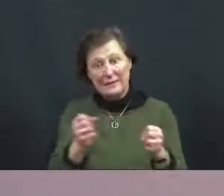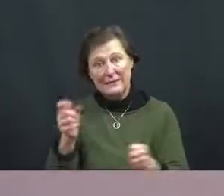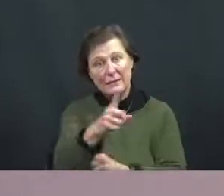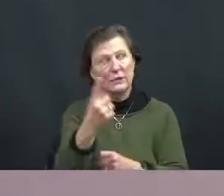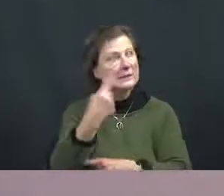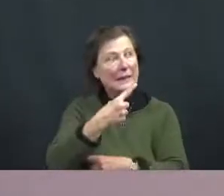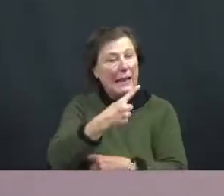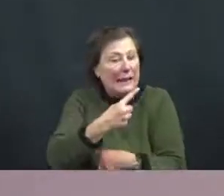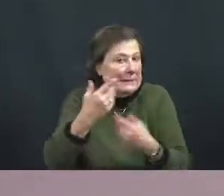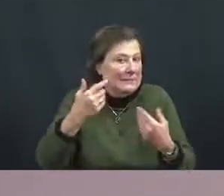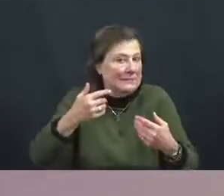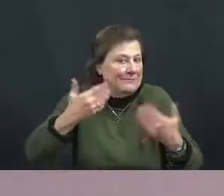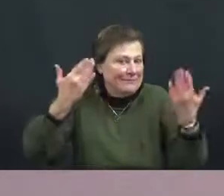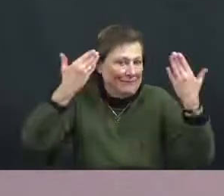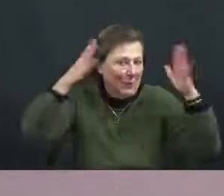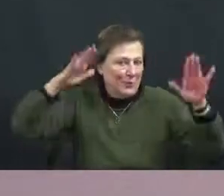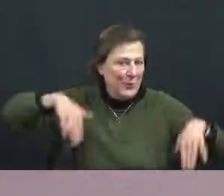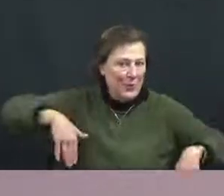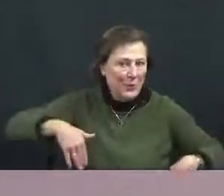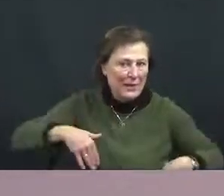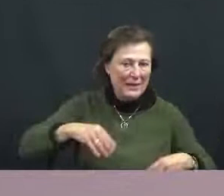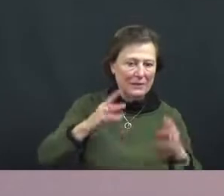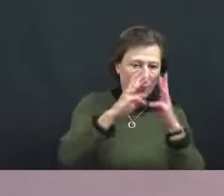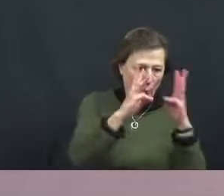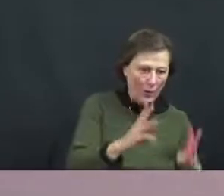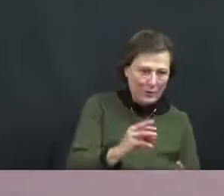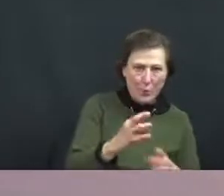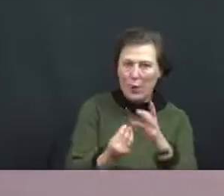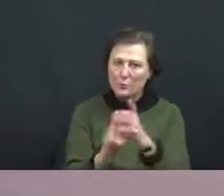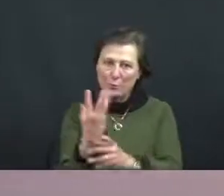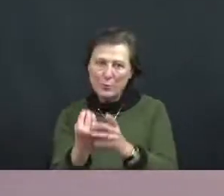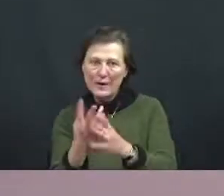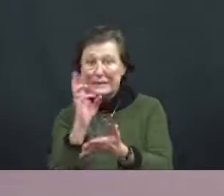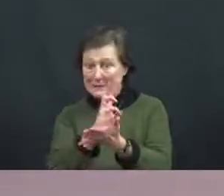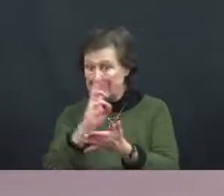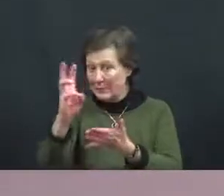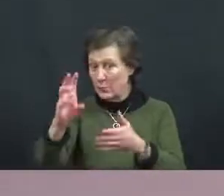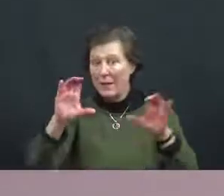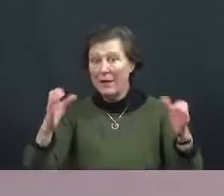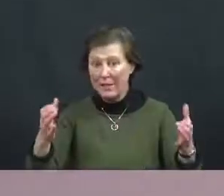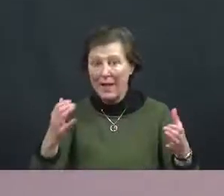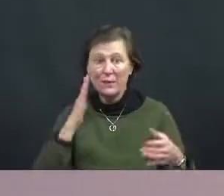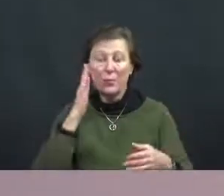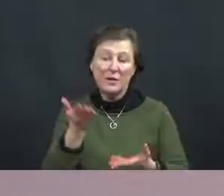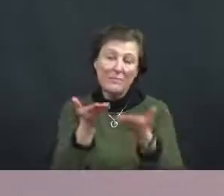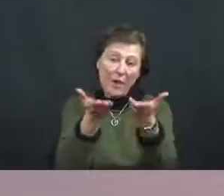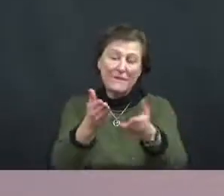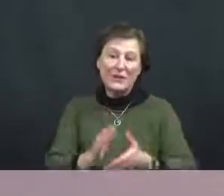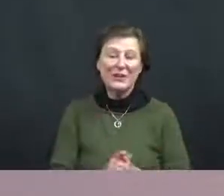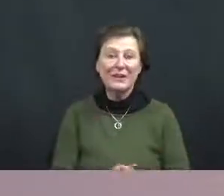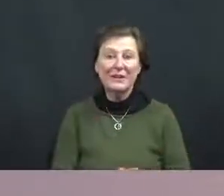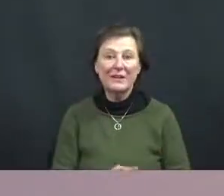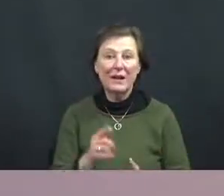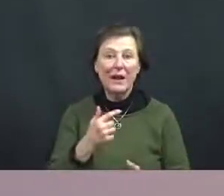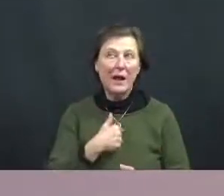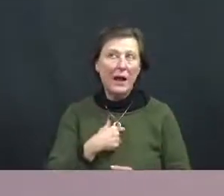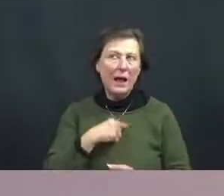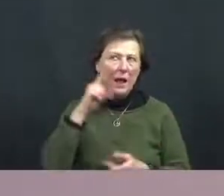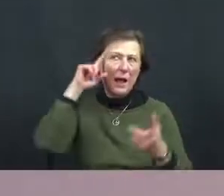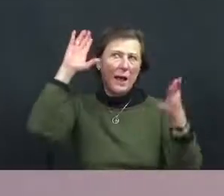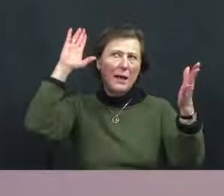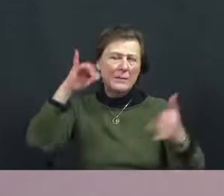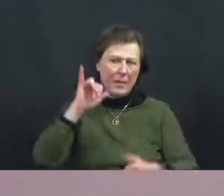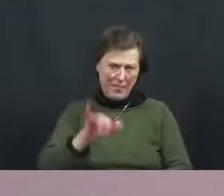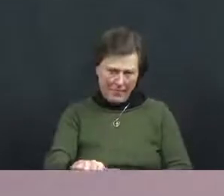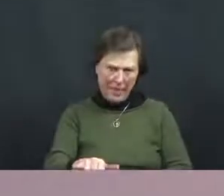determined, probably late winter, early spring. It'll be a 6-week class, I think. And I anticipate that this